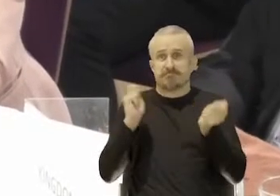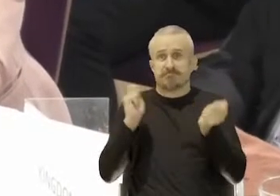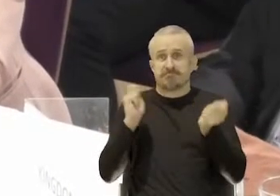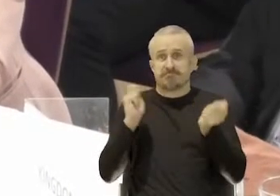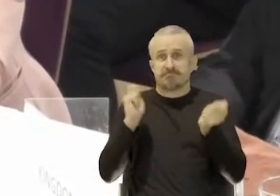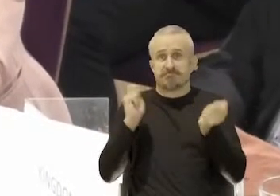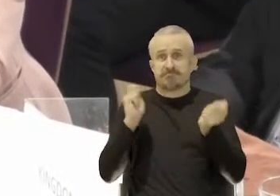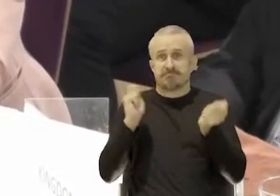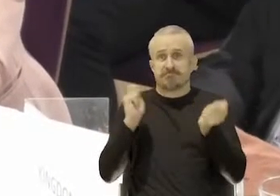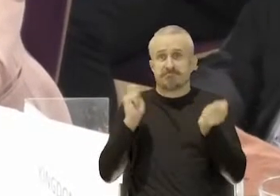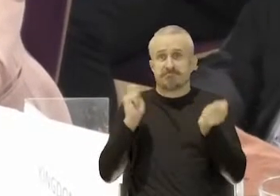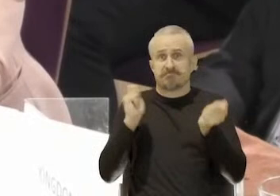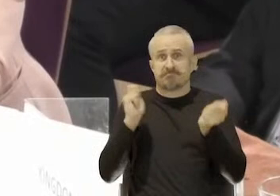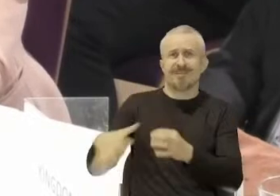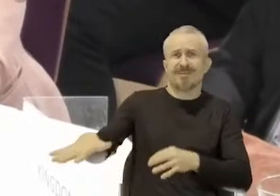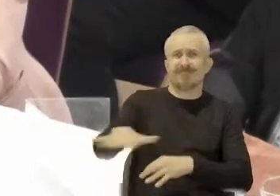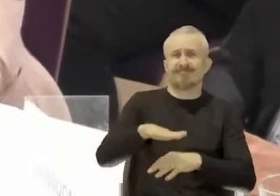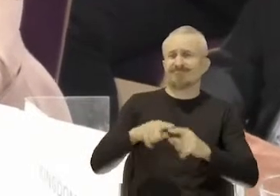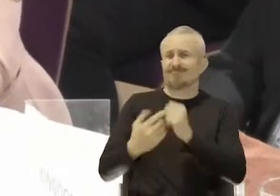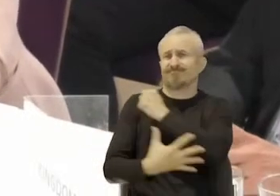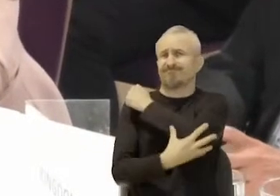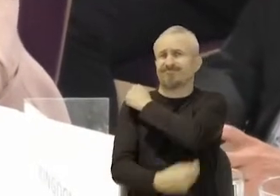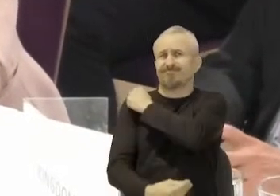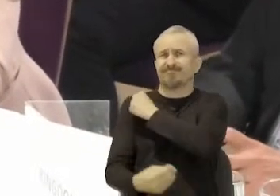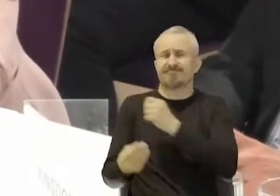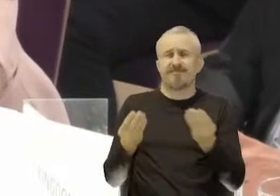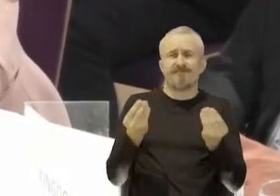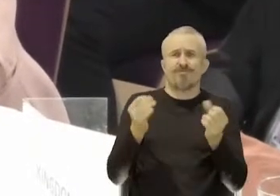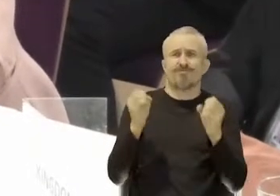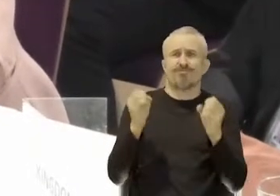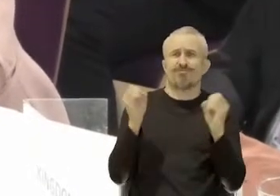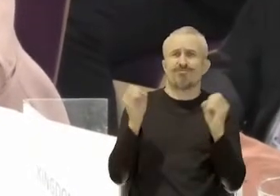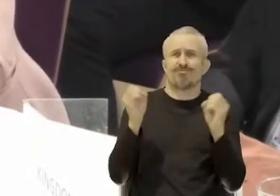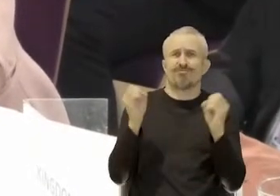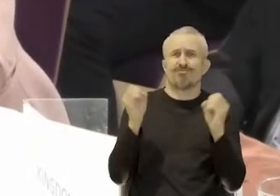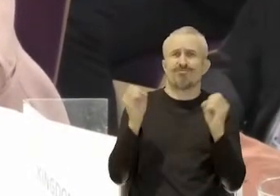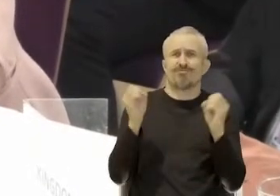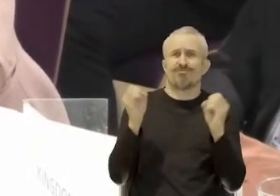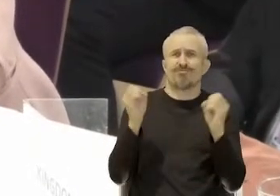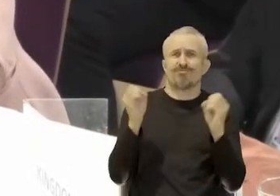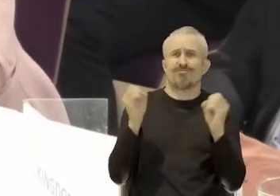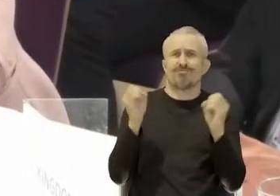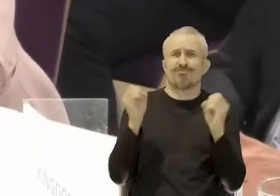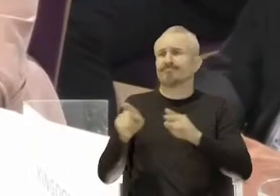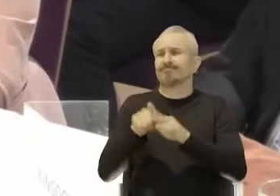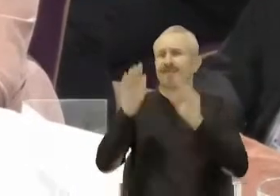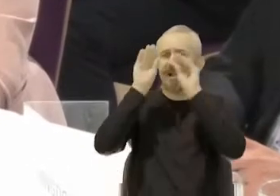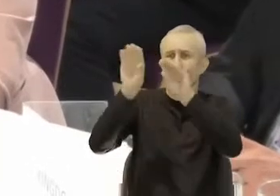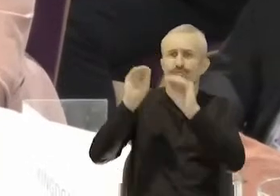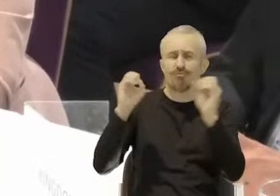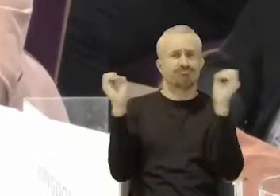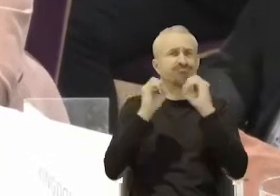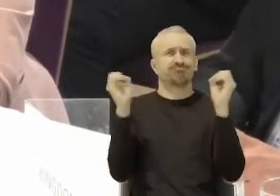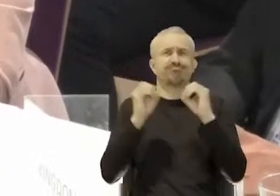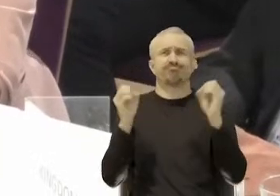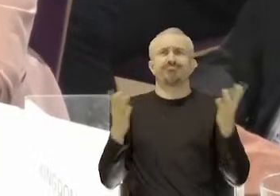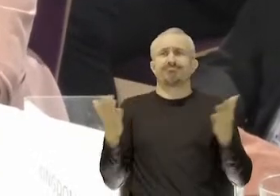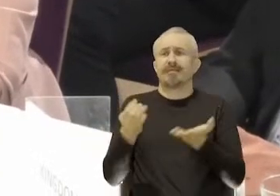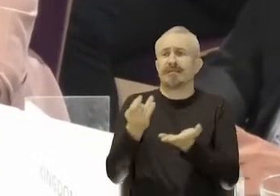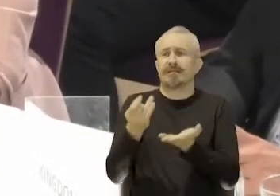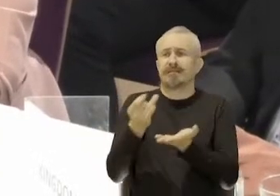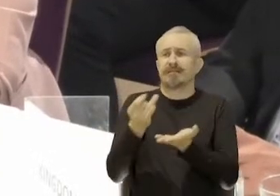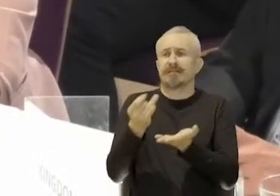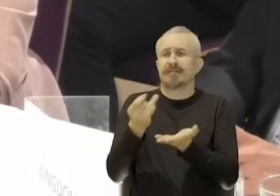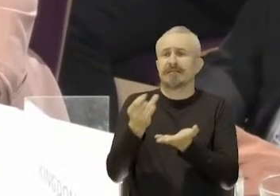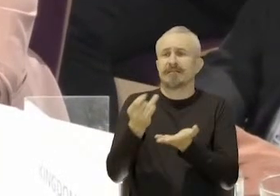never progress. We are talking about families that really can hardly make their means end. They have no access